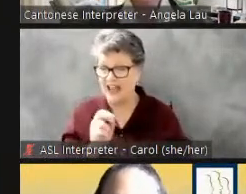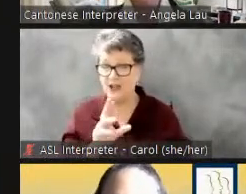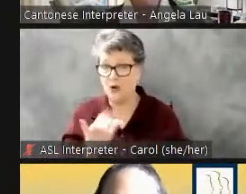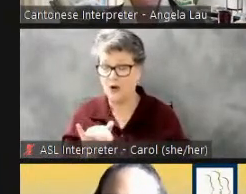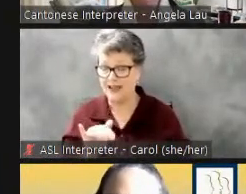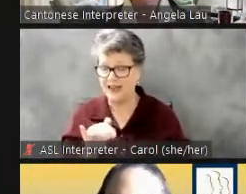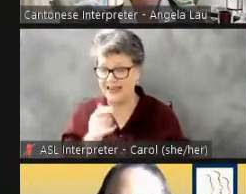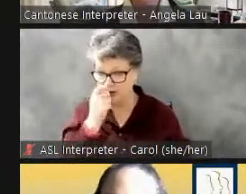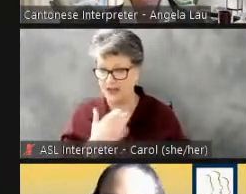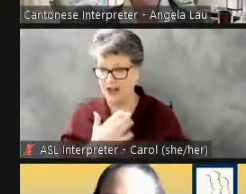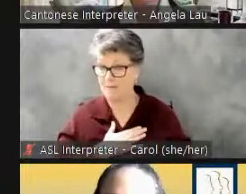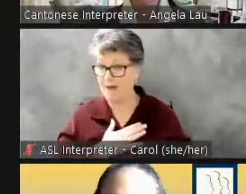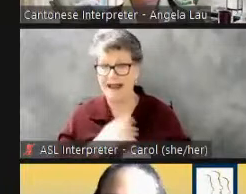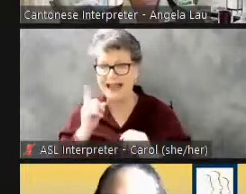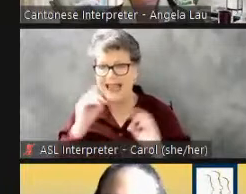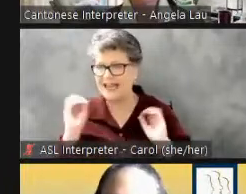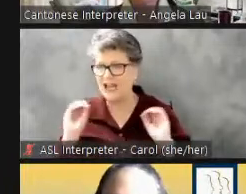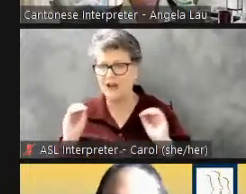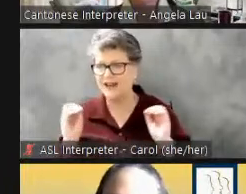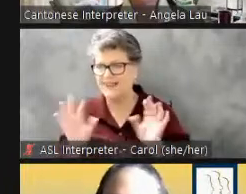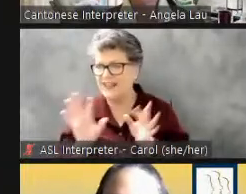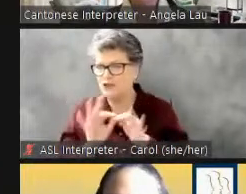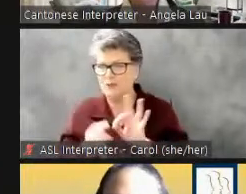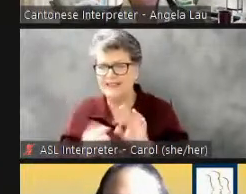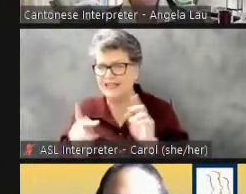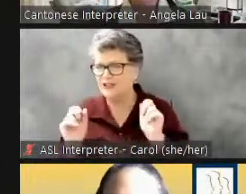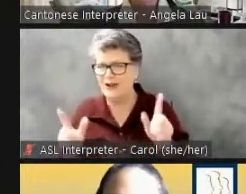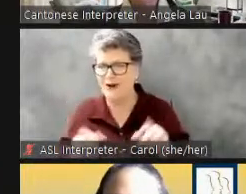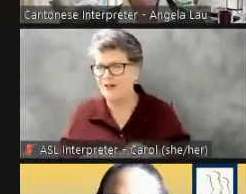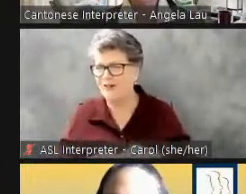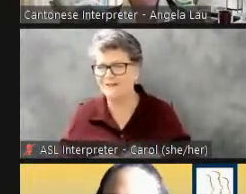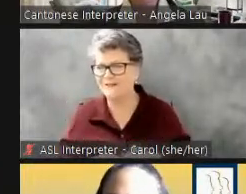interesting. On my end, I can't hear the interpretation, so.